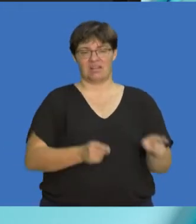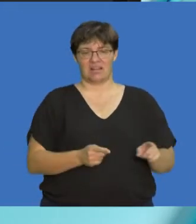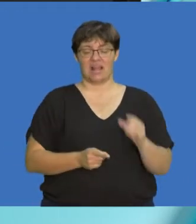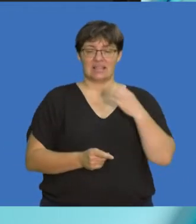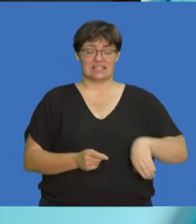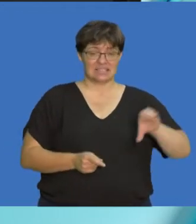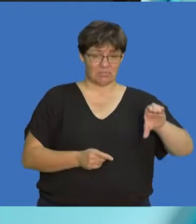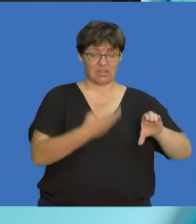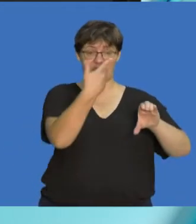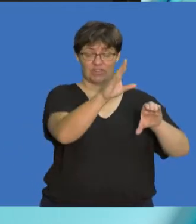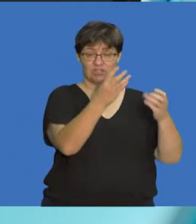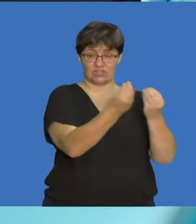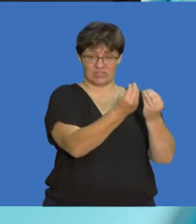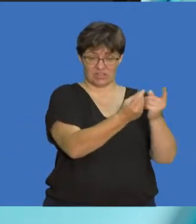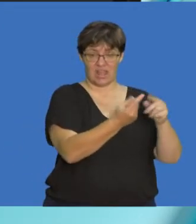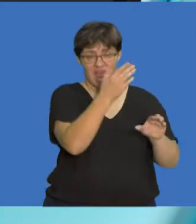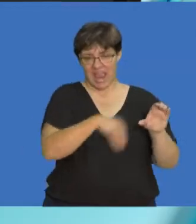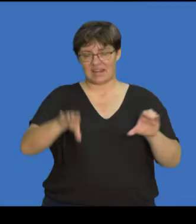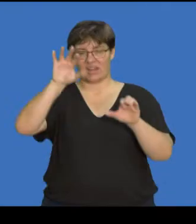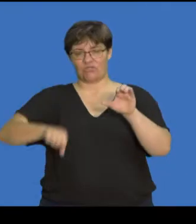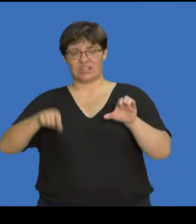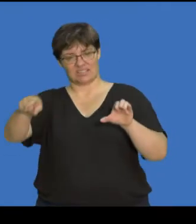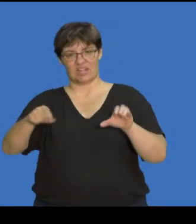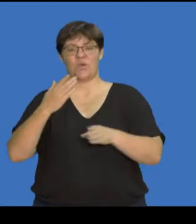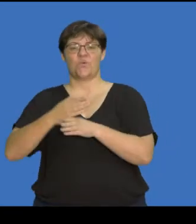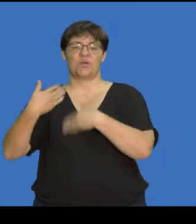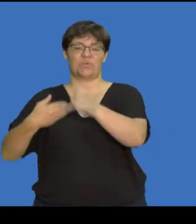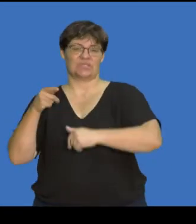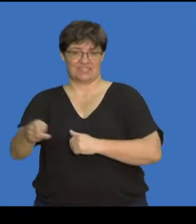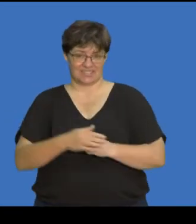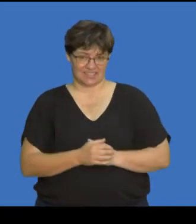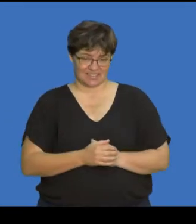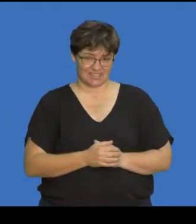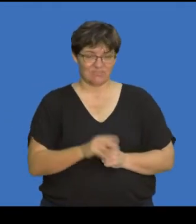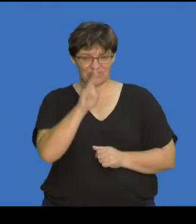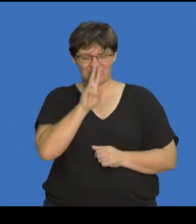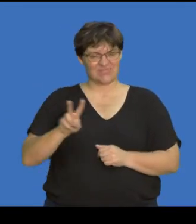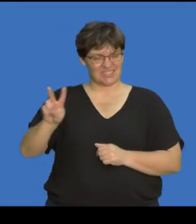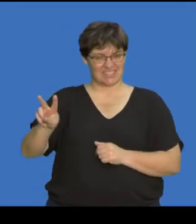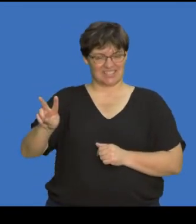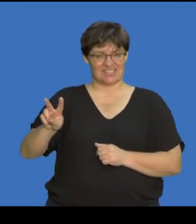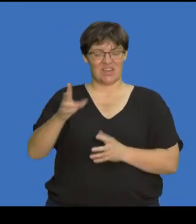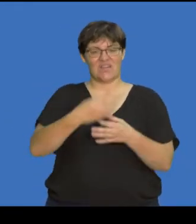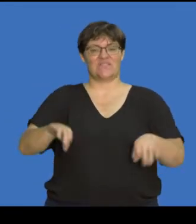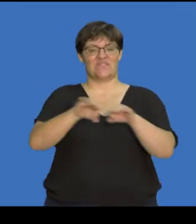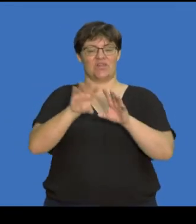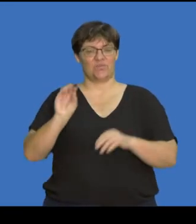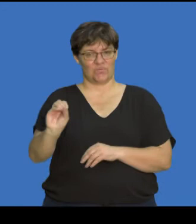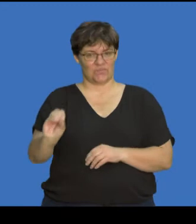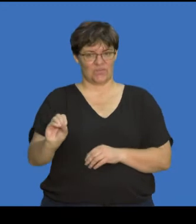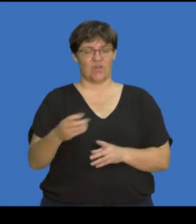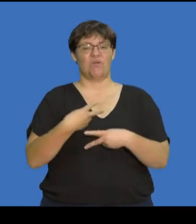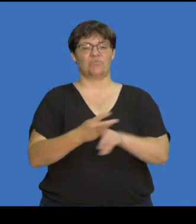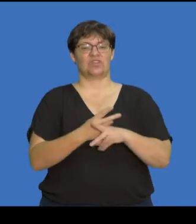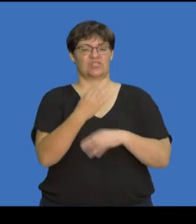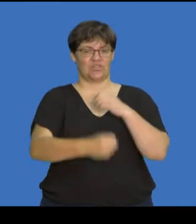to my finished goods and a credit to my work in process. As you can clearly see here, there's the value of my production for